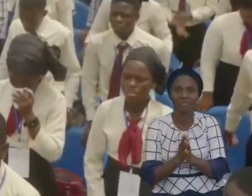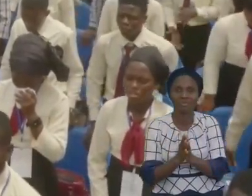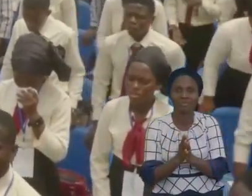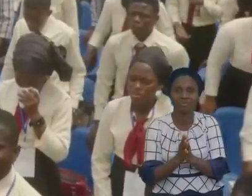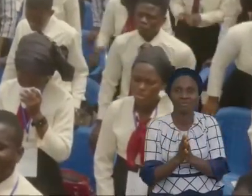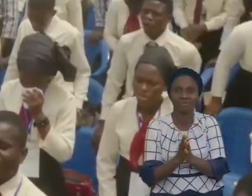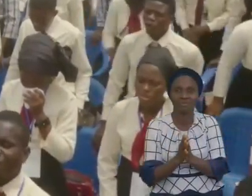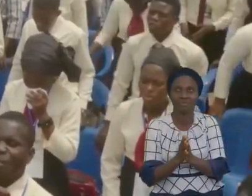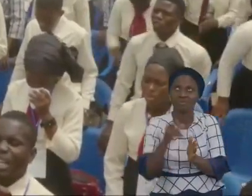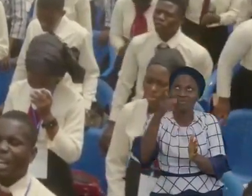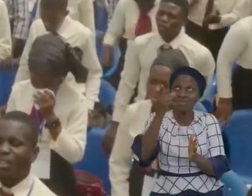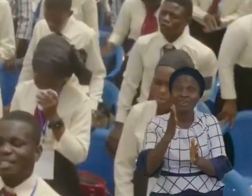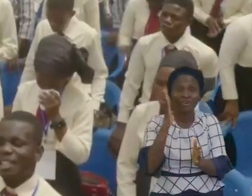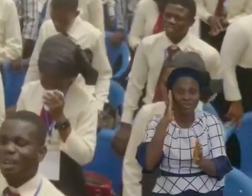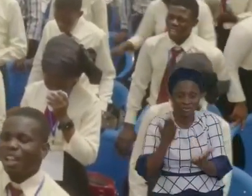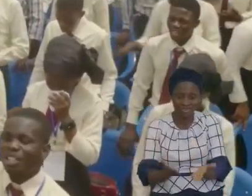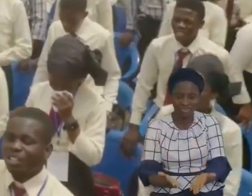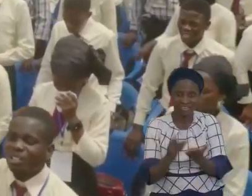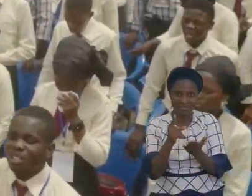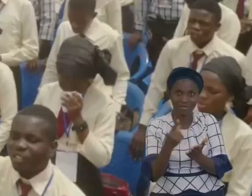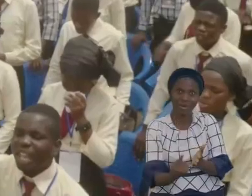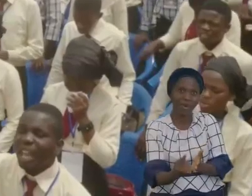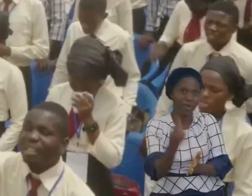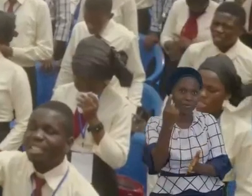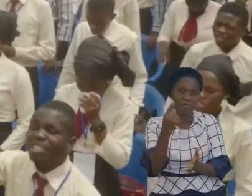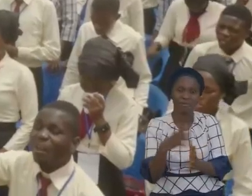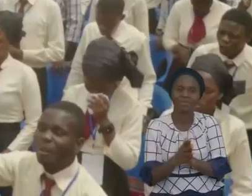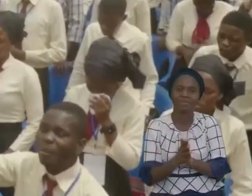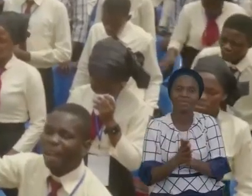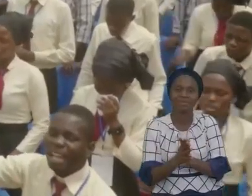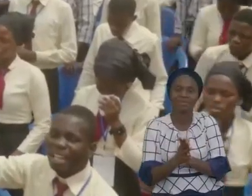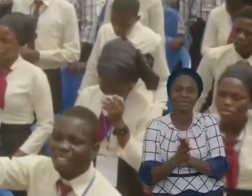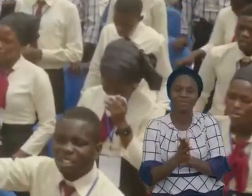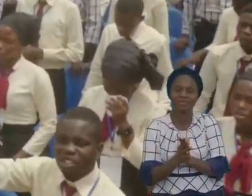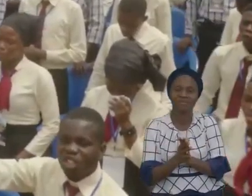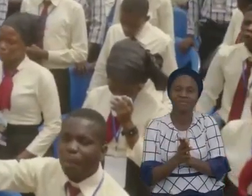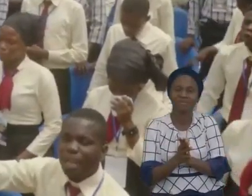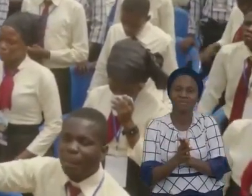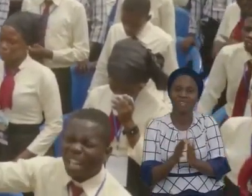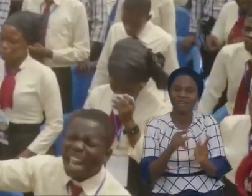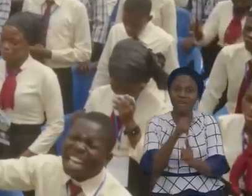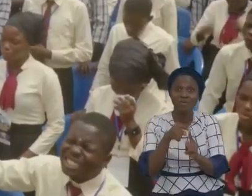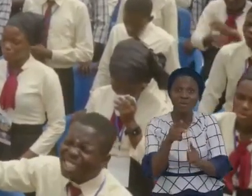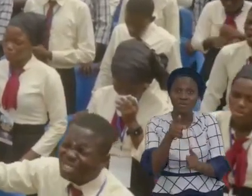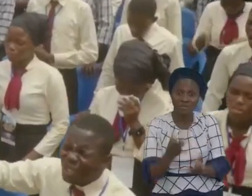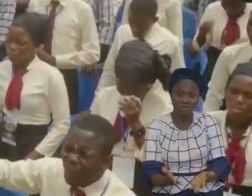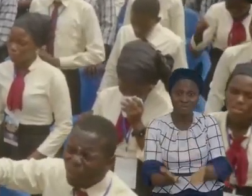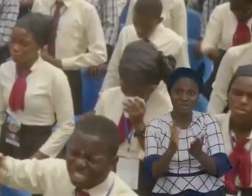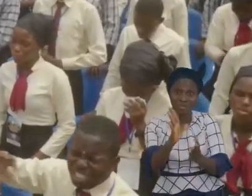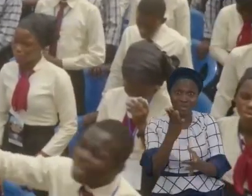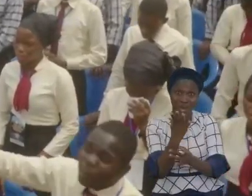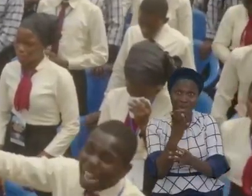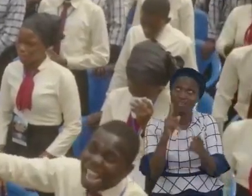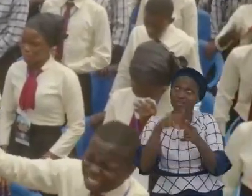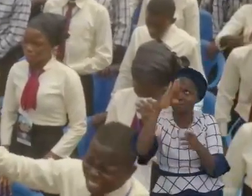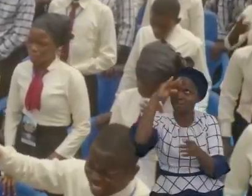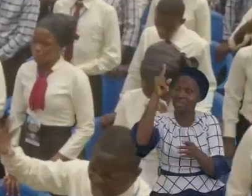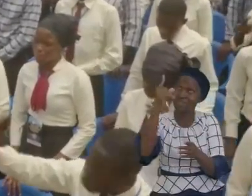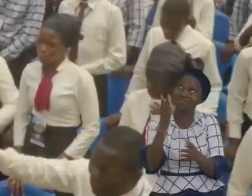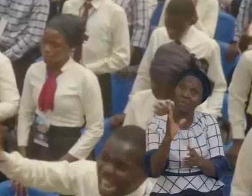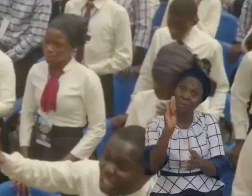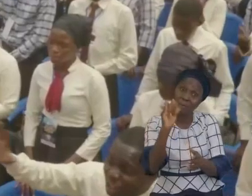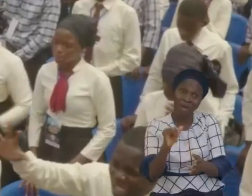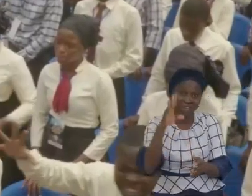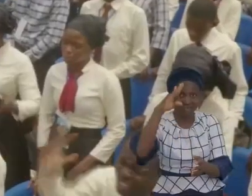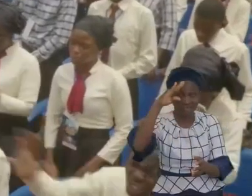When you raise your hands by faith unto Him, it lifts